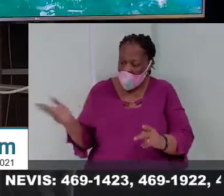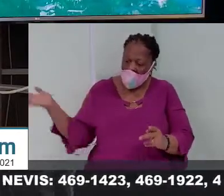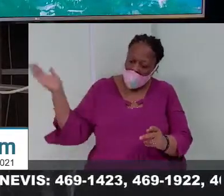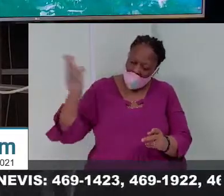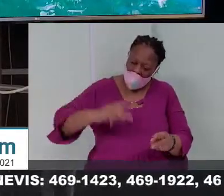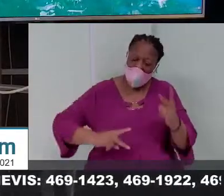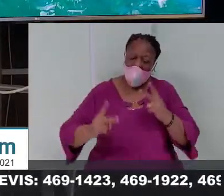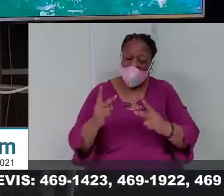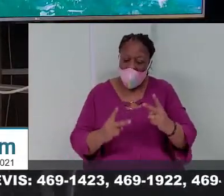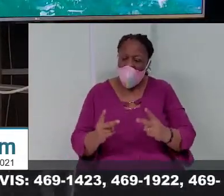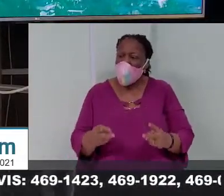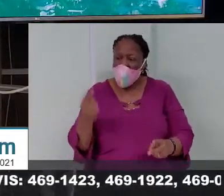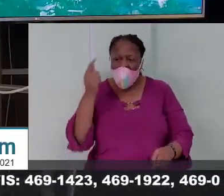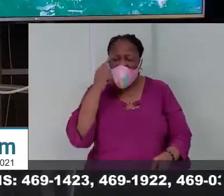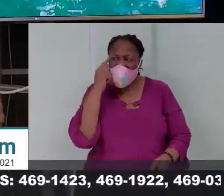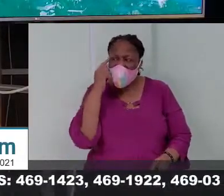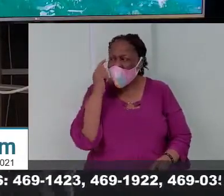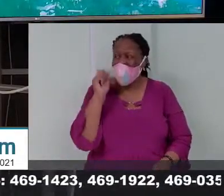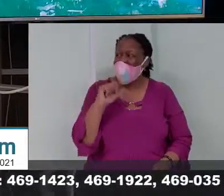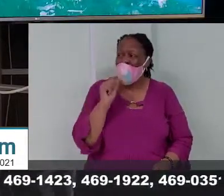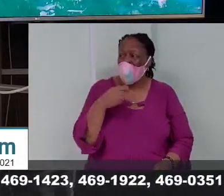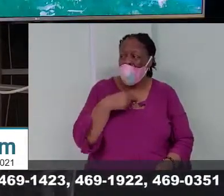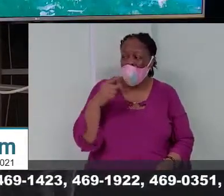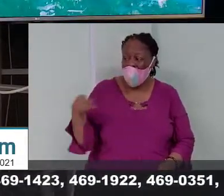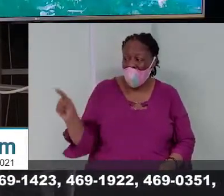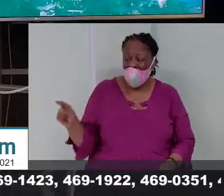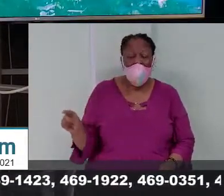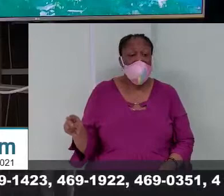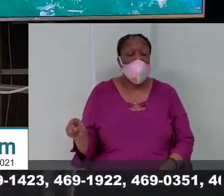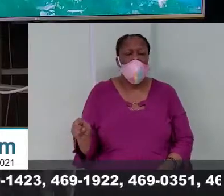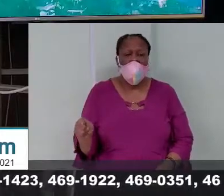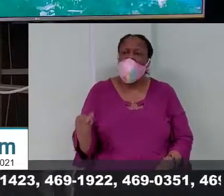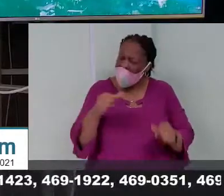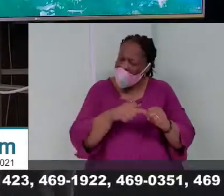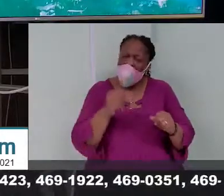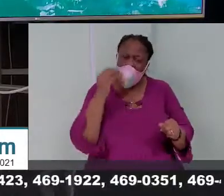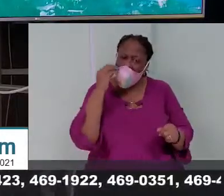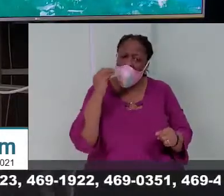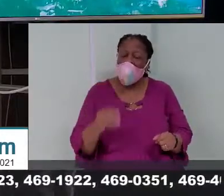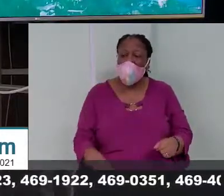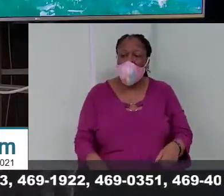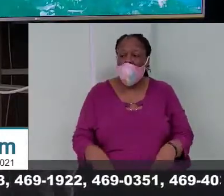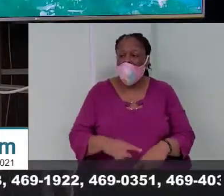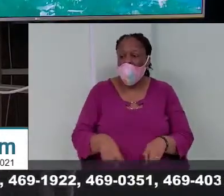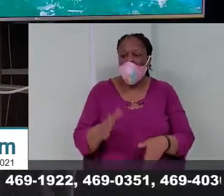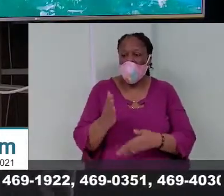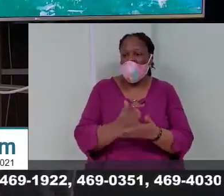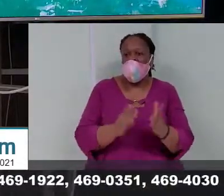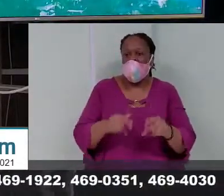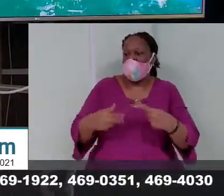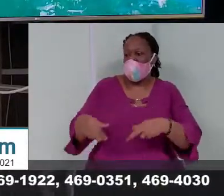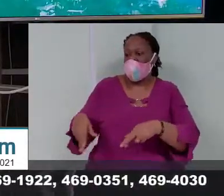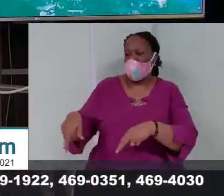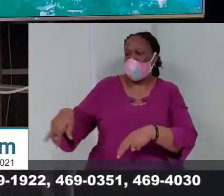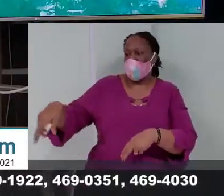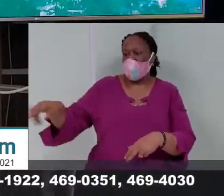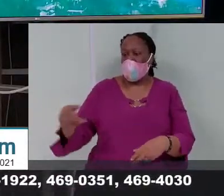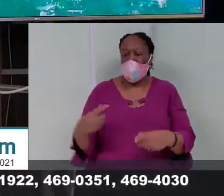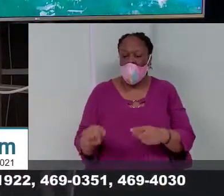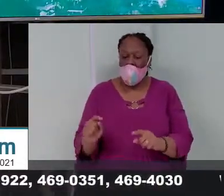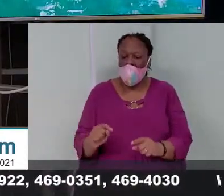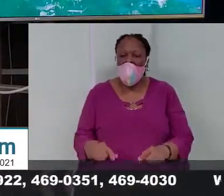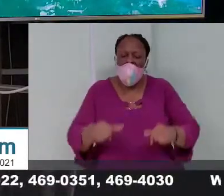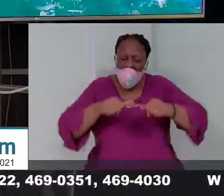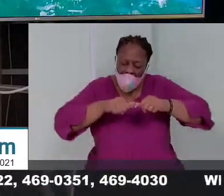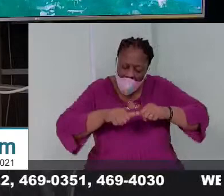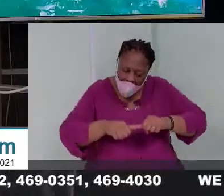not to go there because you know if you go there you might be putting yourself at increased risk. And so we just need to continue to do the things that we